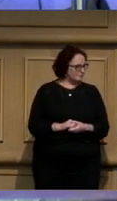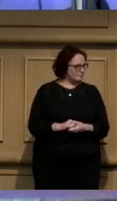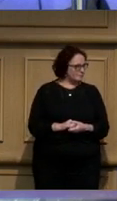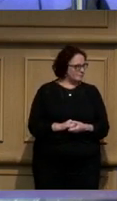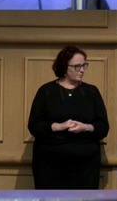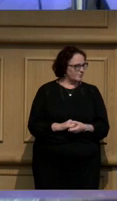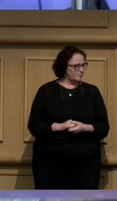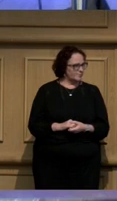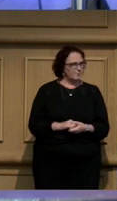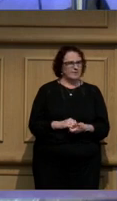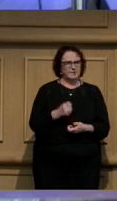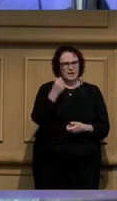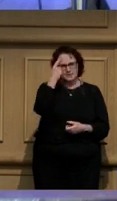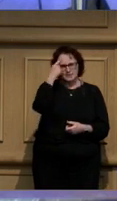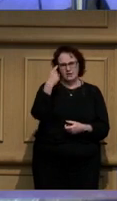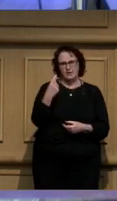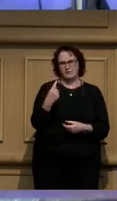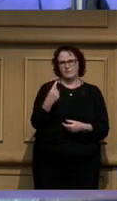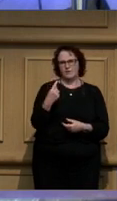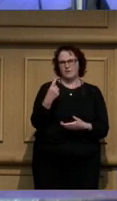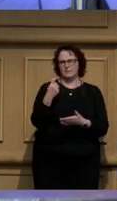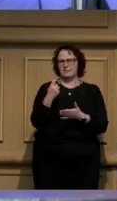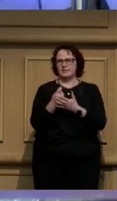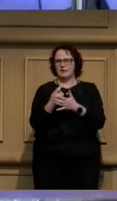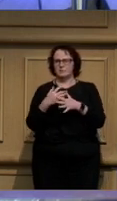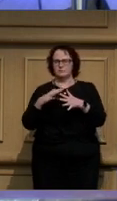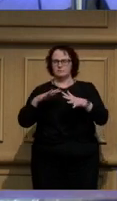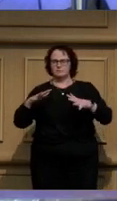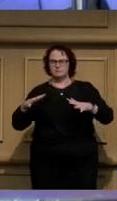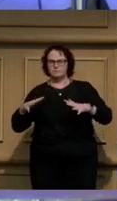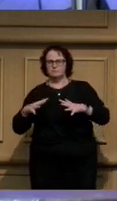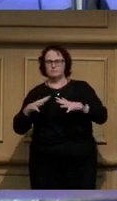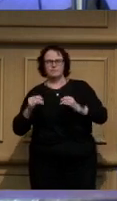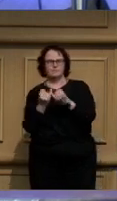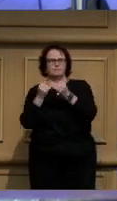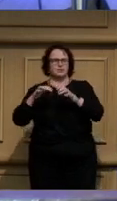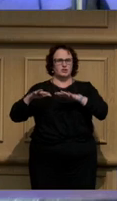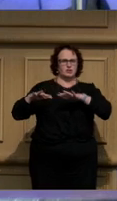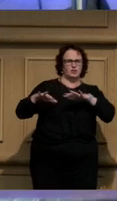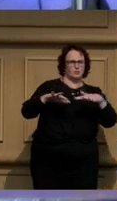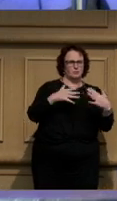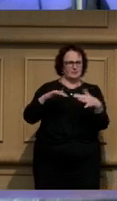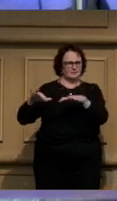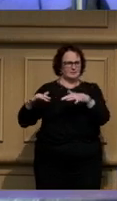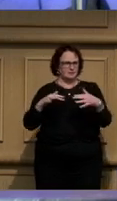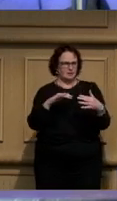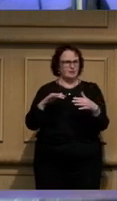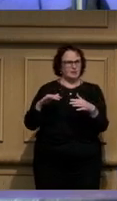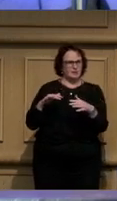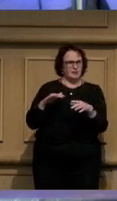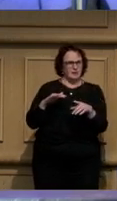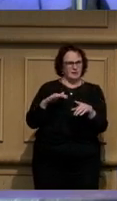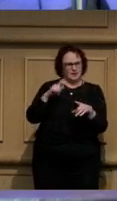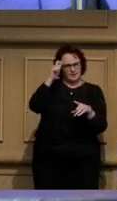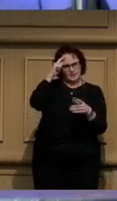of the turbulence of the times. Mm-hmm. I mean, in a way, wasn't it ever thus? I think we probably have more